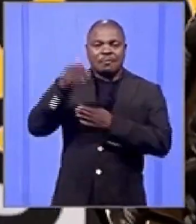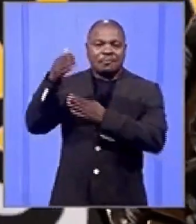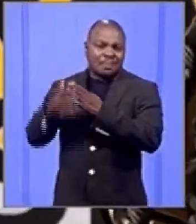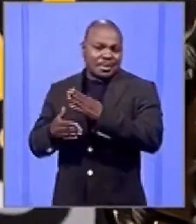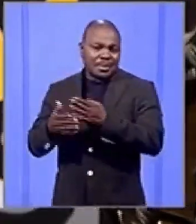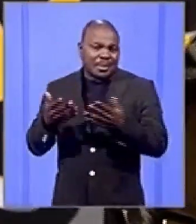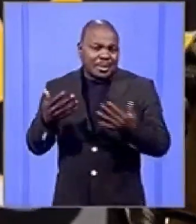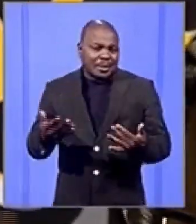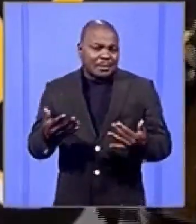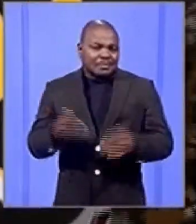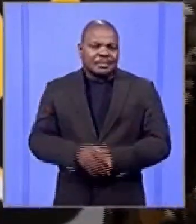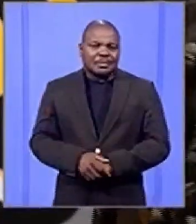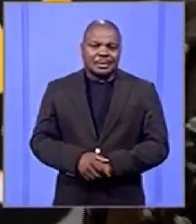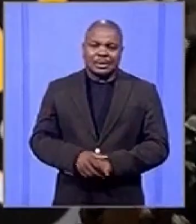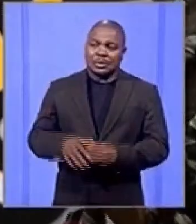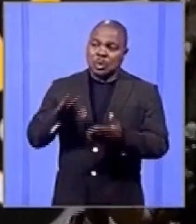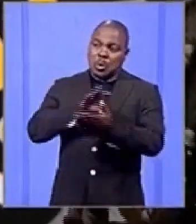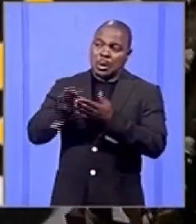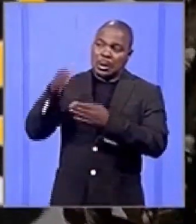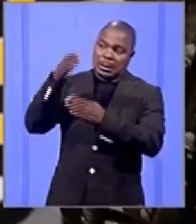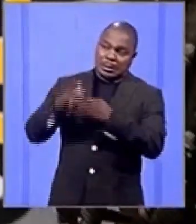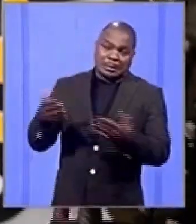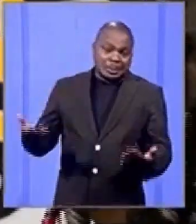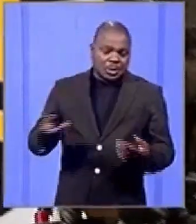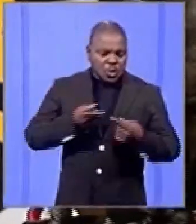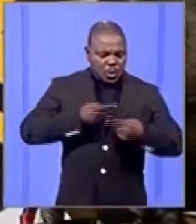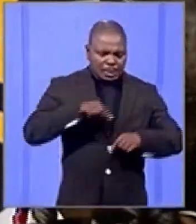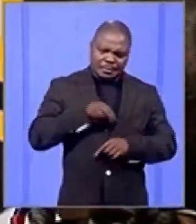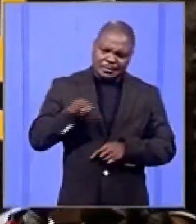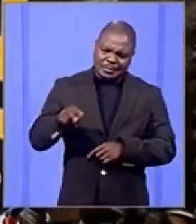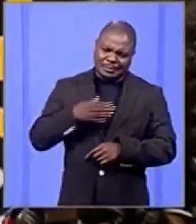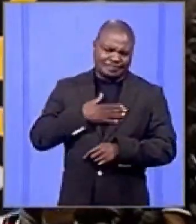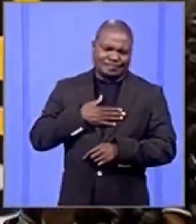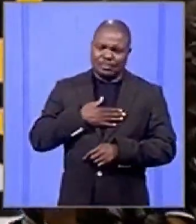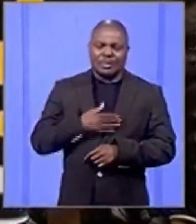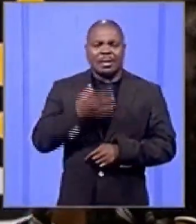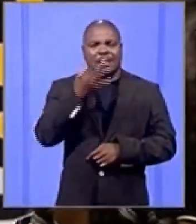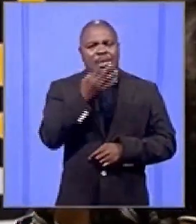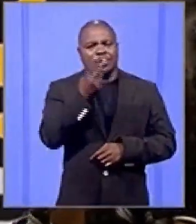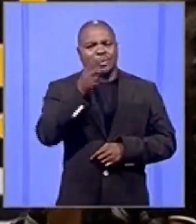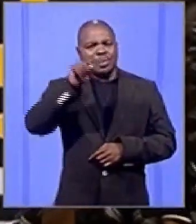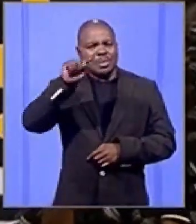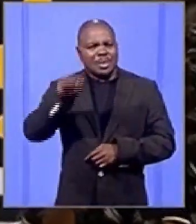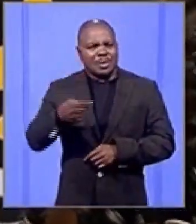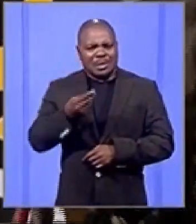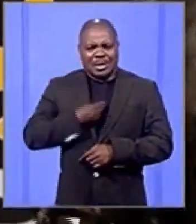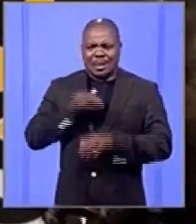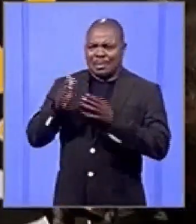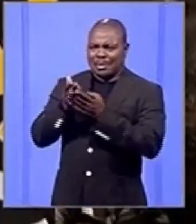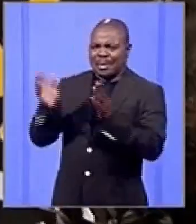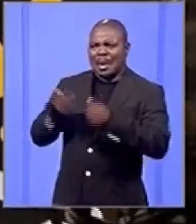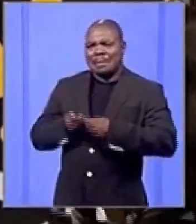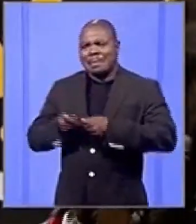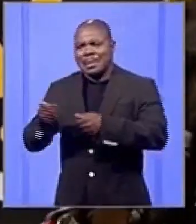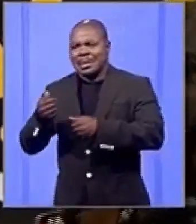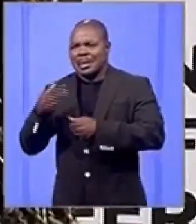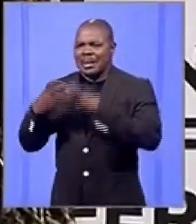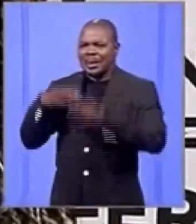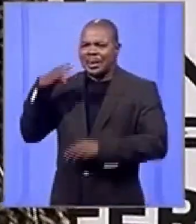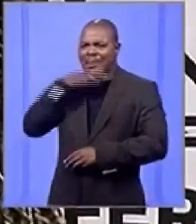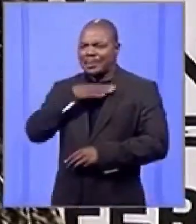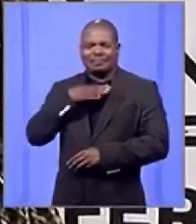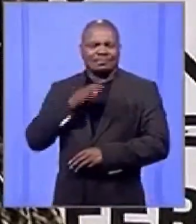nothing to do with me. Their contracts came to an end and we felt you can't have 32,000 young people to go back and join the unemployment